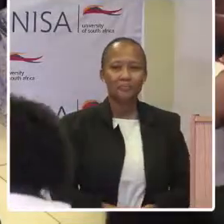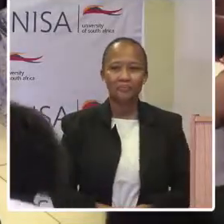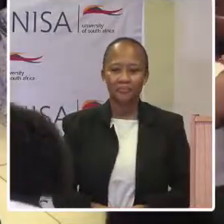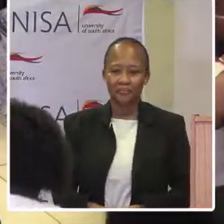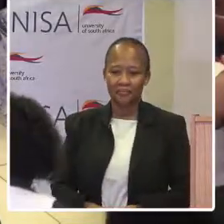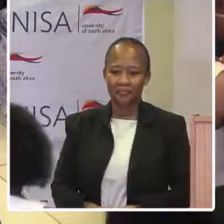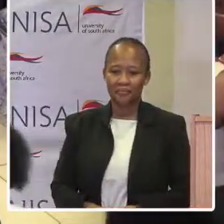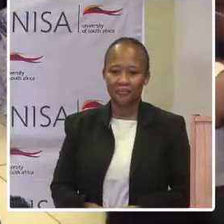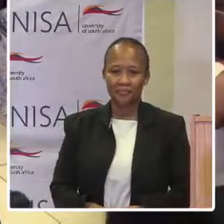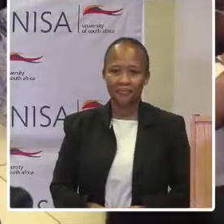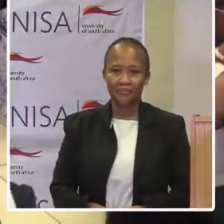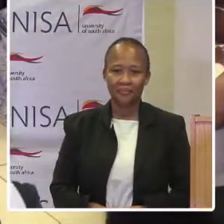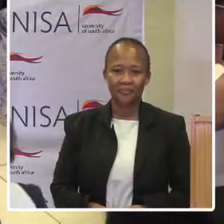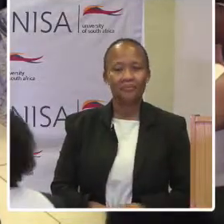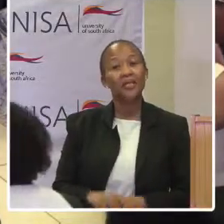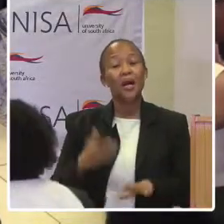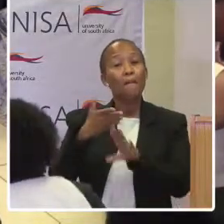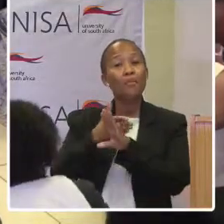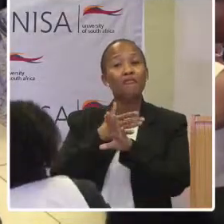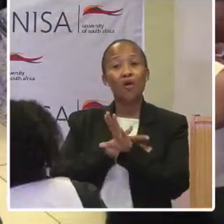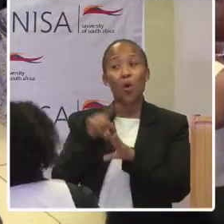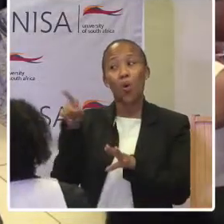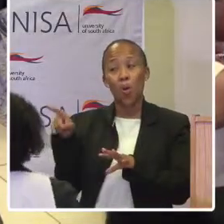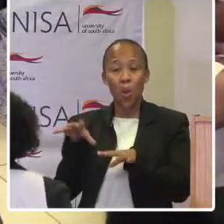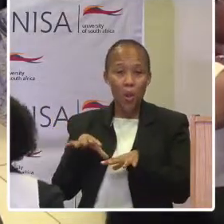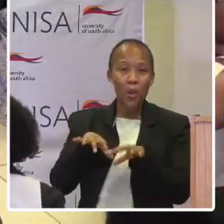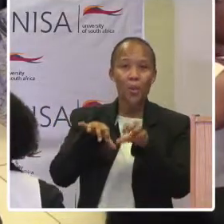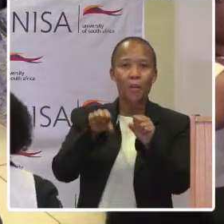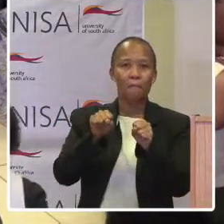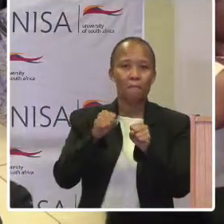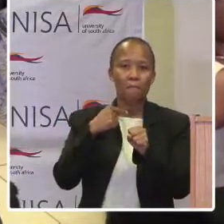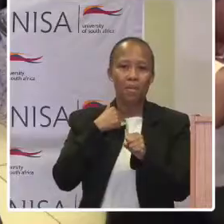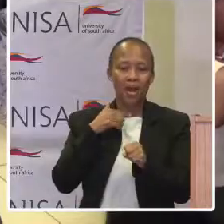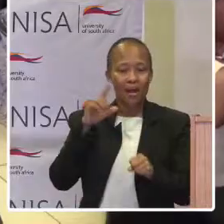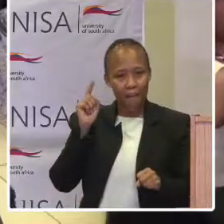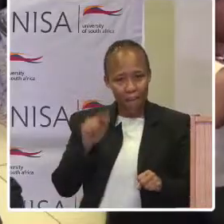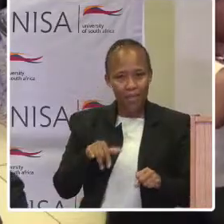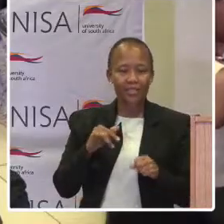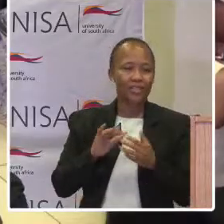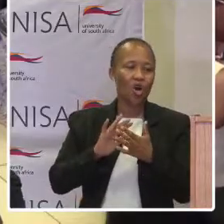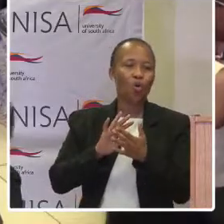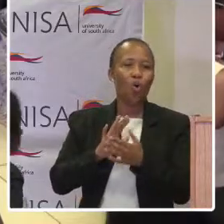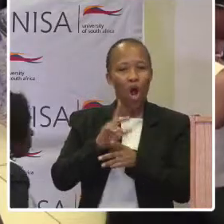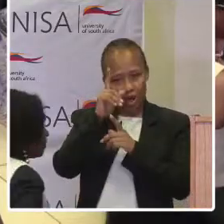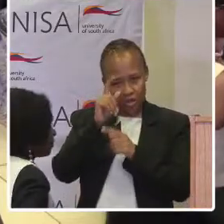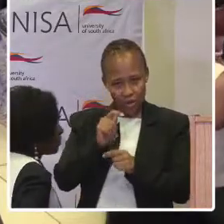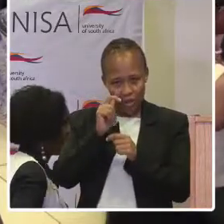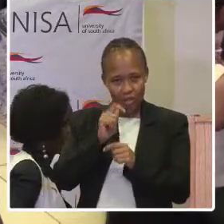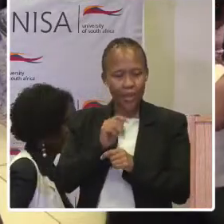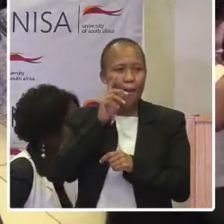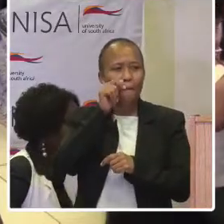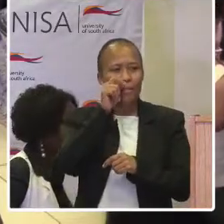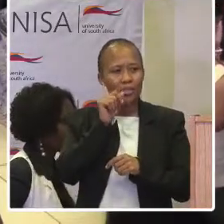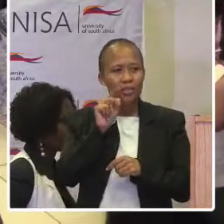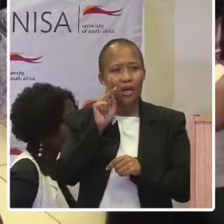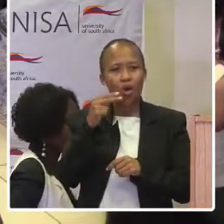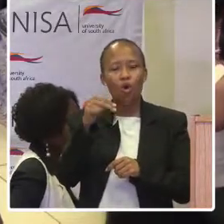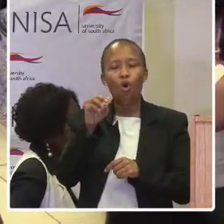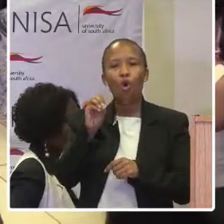And before she takes the podium, let me just acknowledge that Mr. Koza from